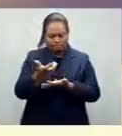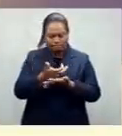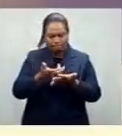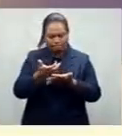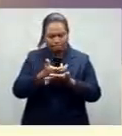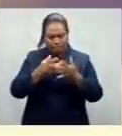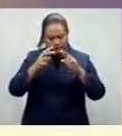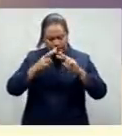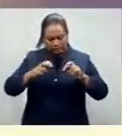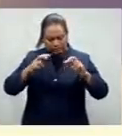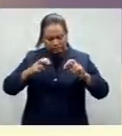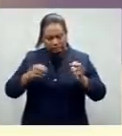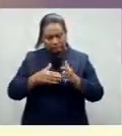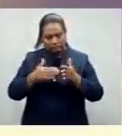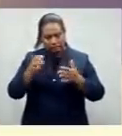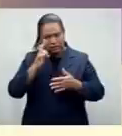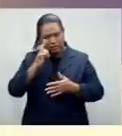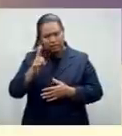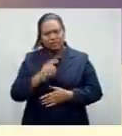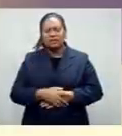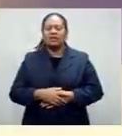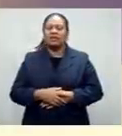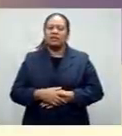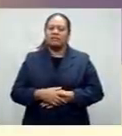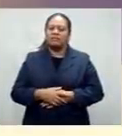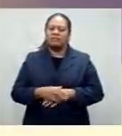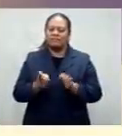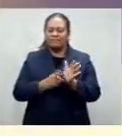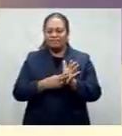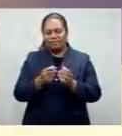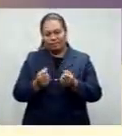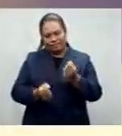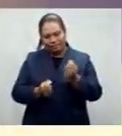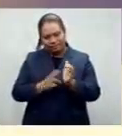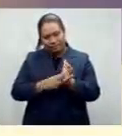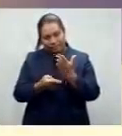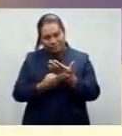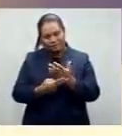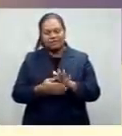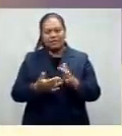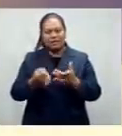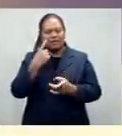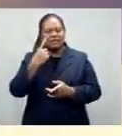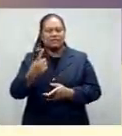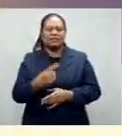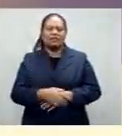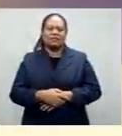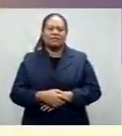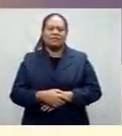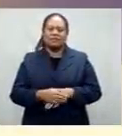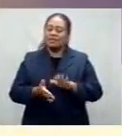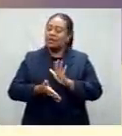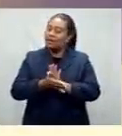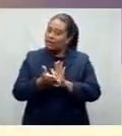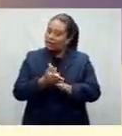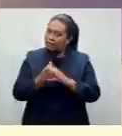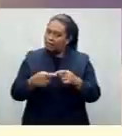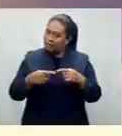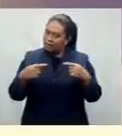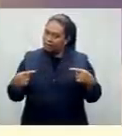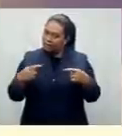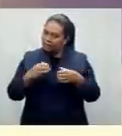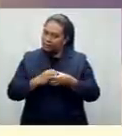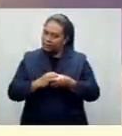pulled forward rate hike expectations to as soon as November. Its Australian counterpart crept higher ahead of its own